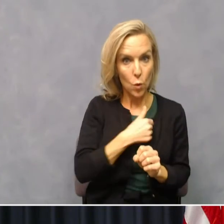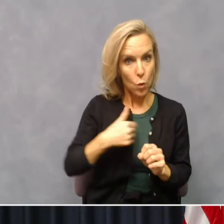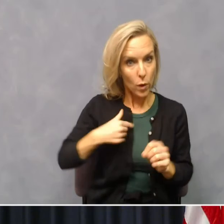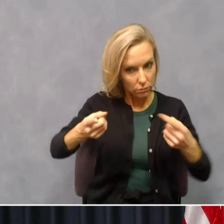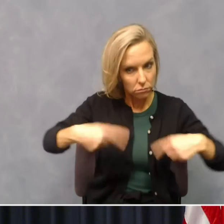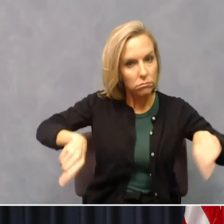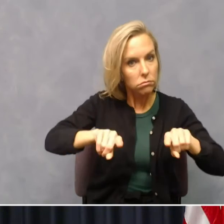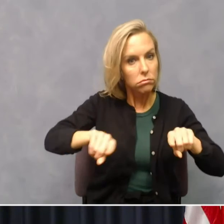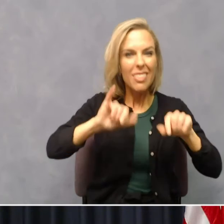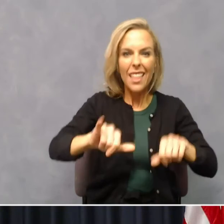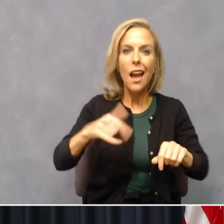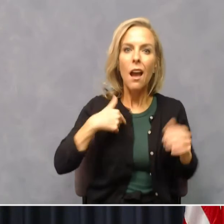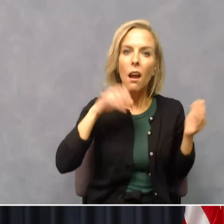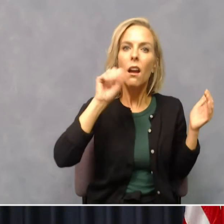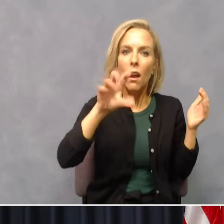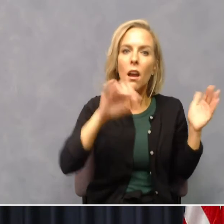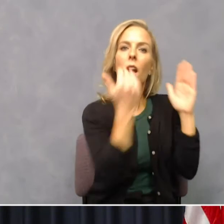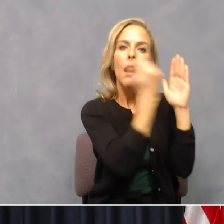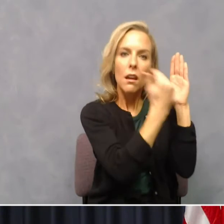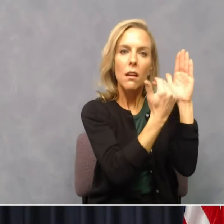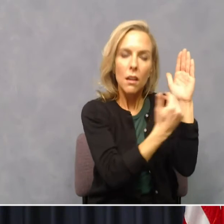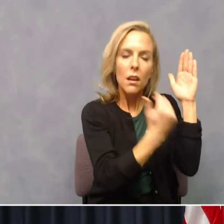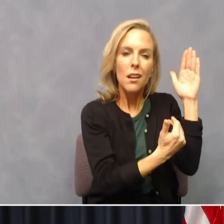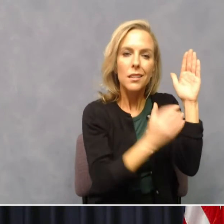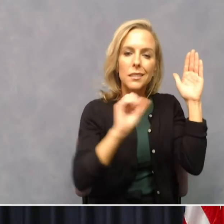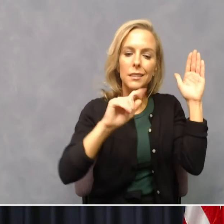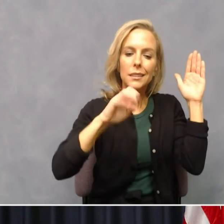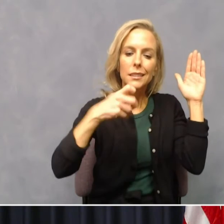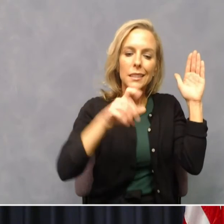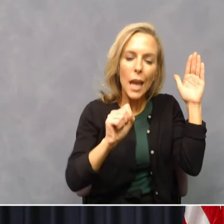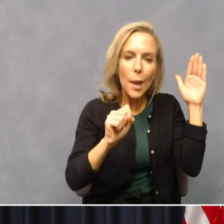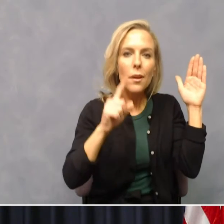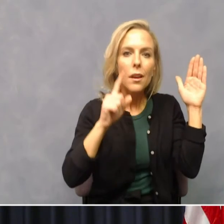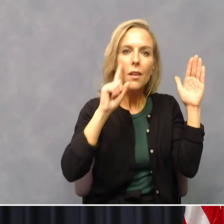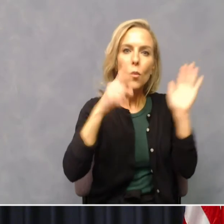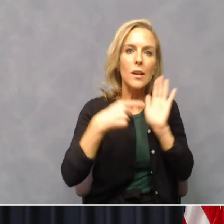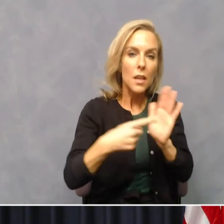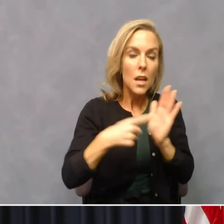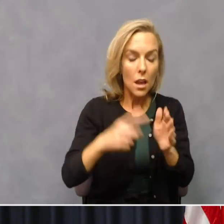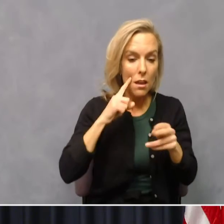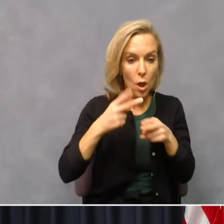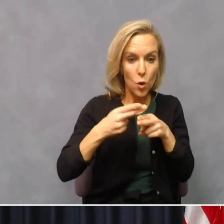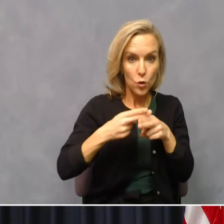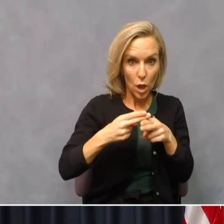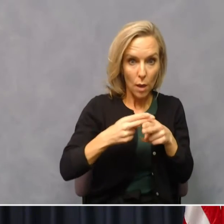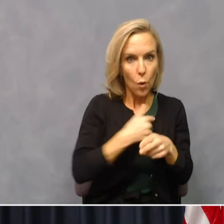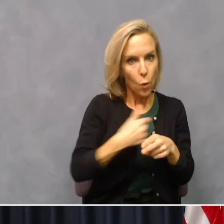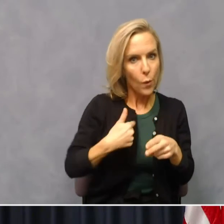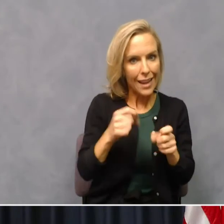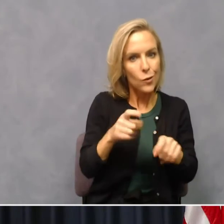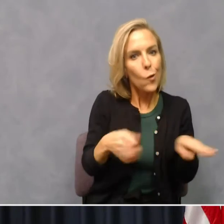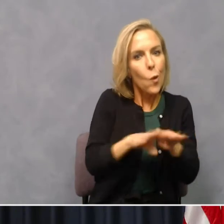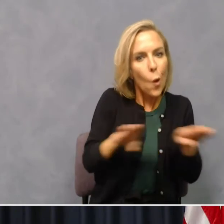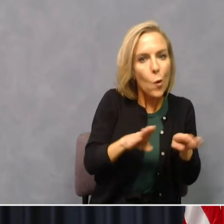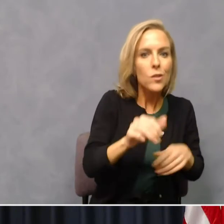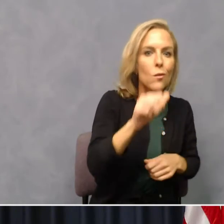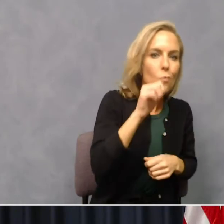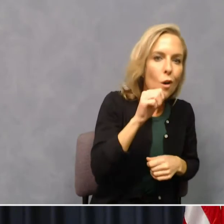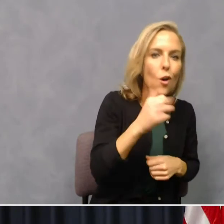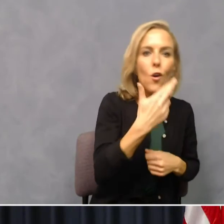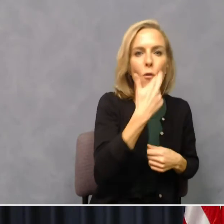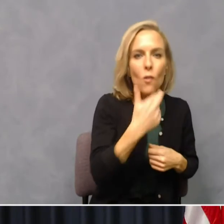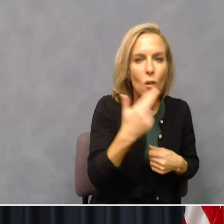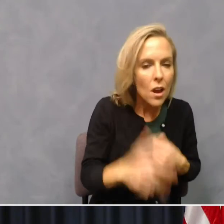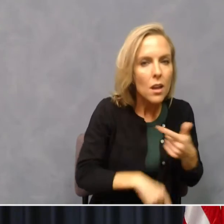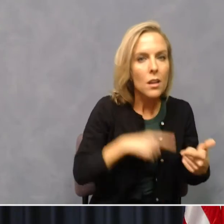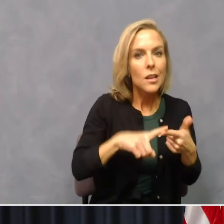that temporary closure of indoor dining and bars, the restrictions on